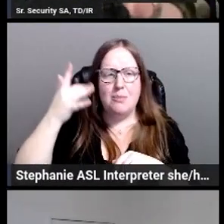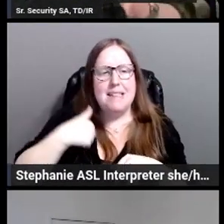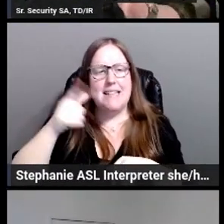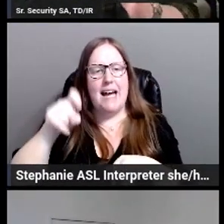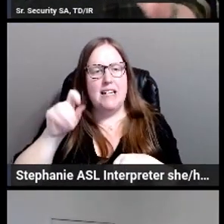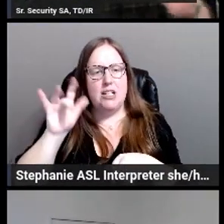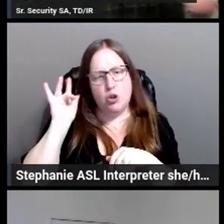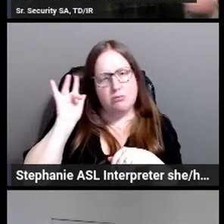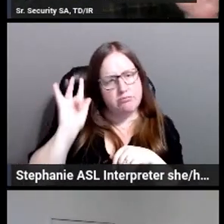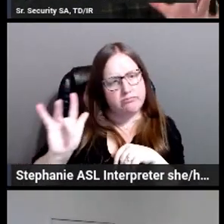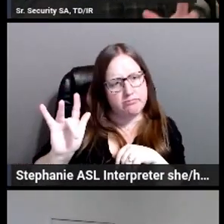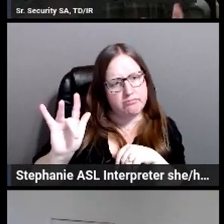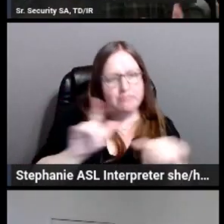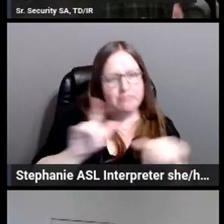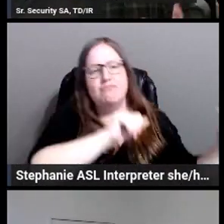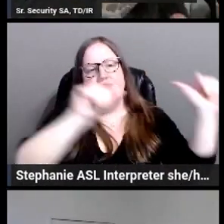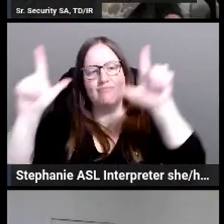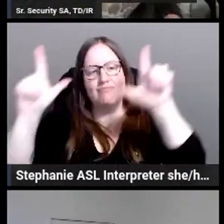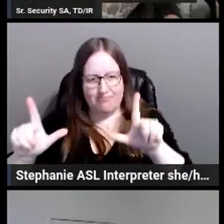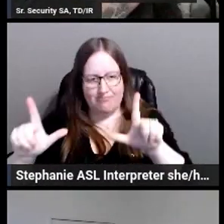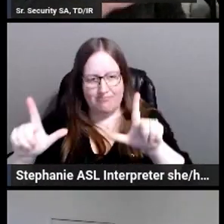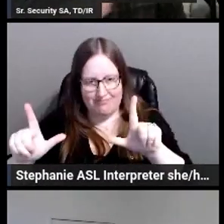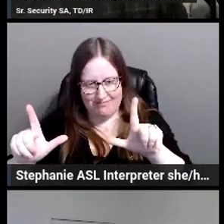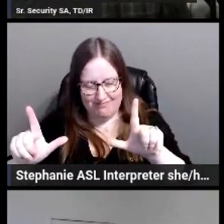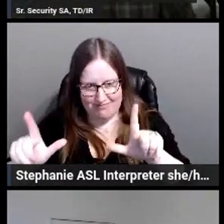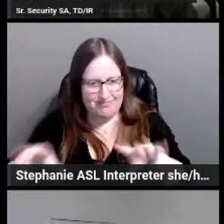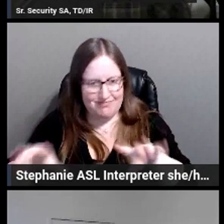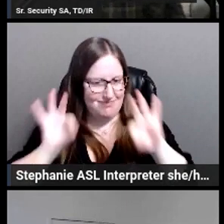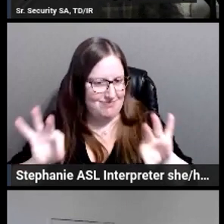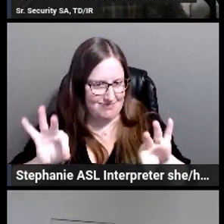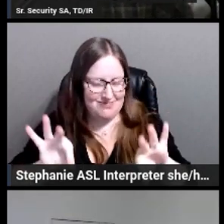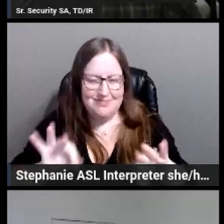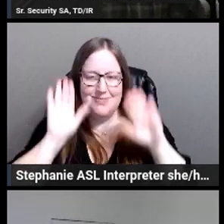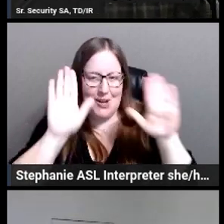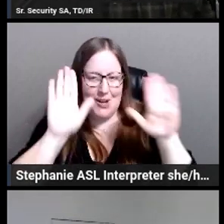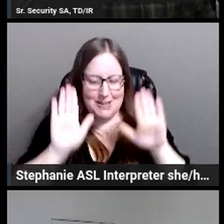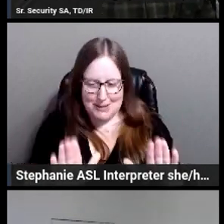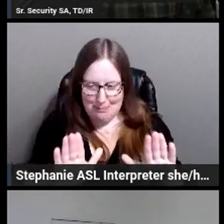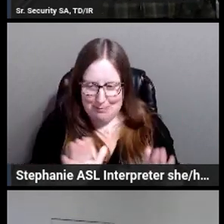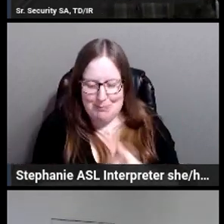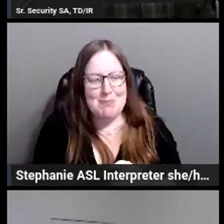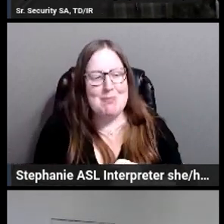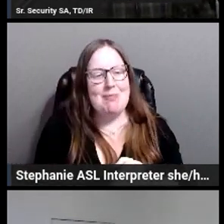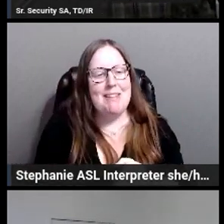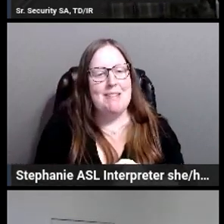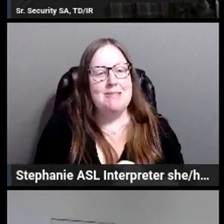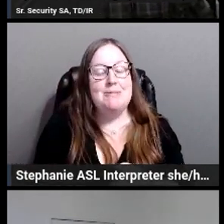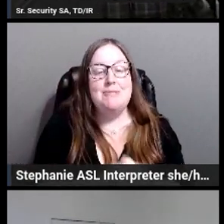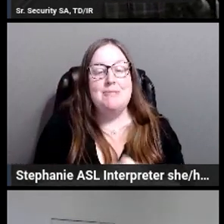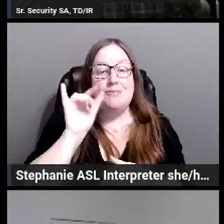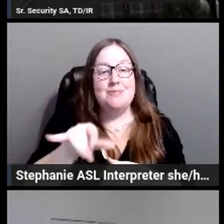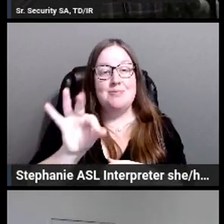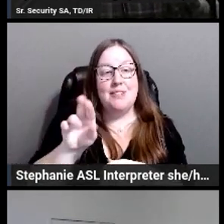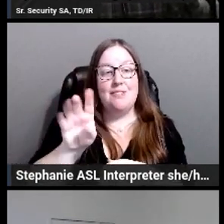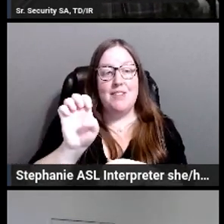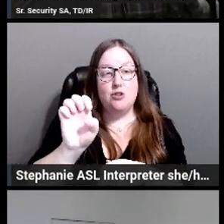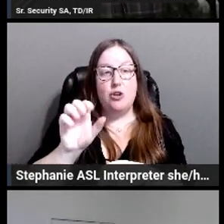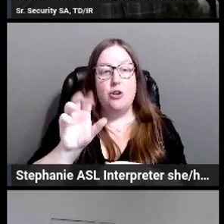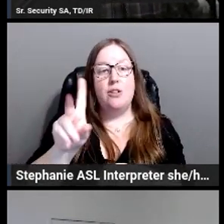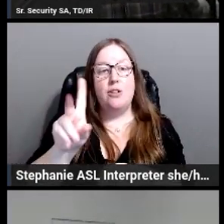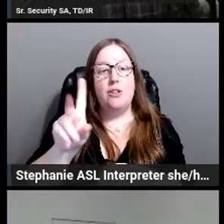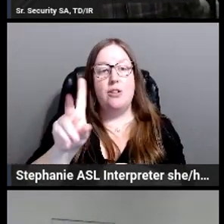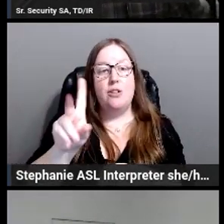hit the button to bring it over there. Beautiful. Awesome. So this is a feature that Detective